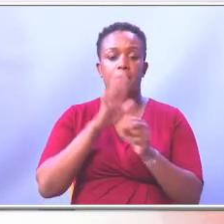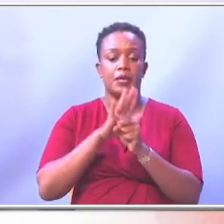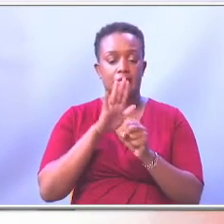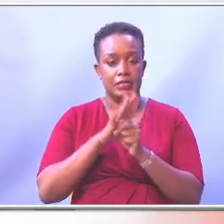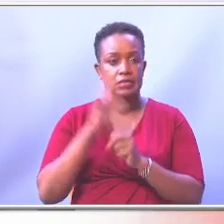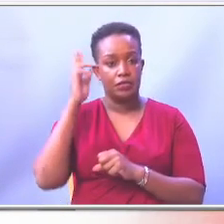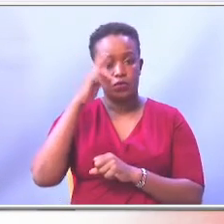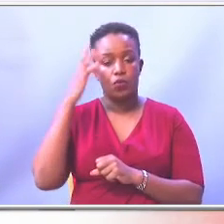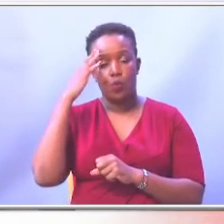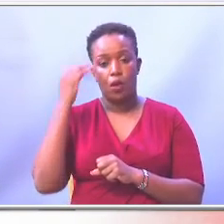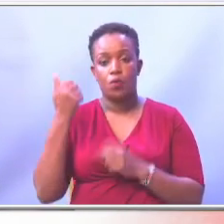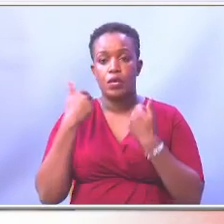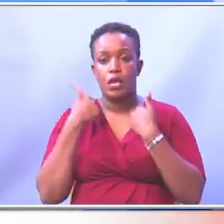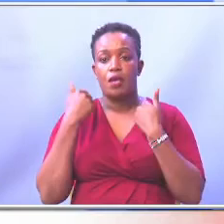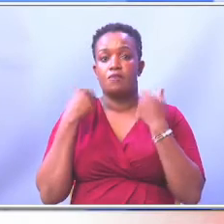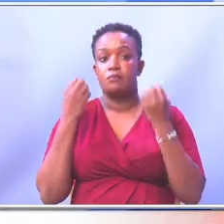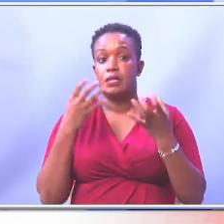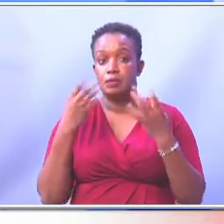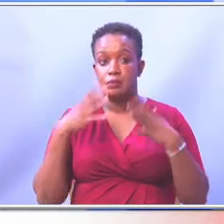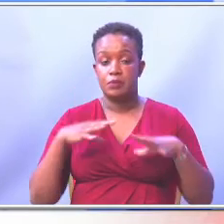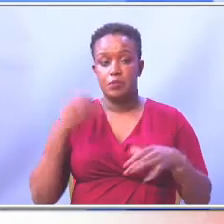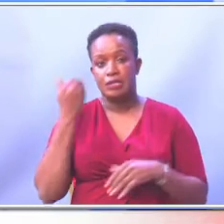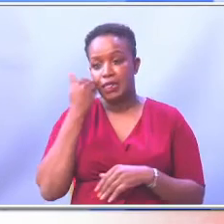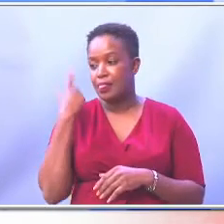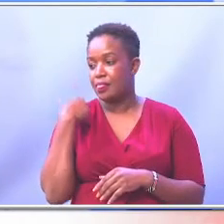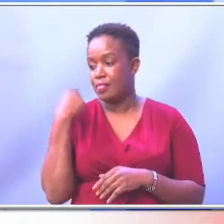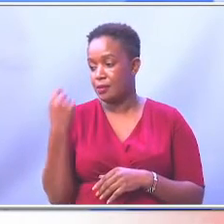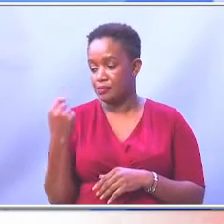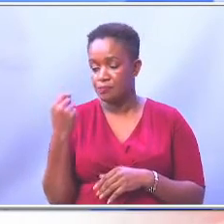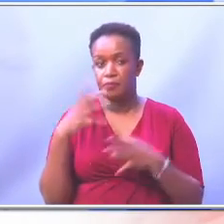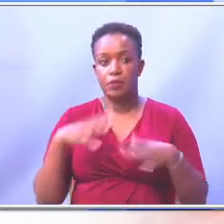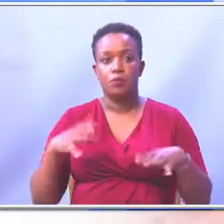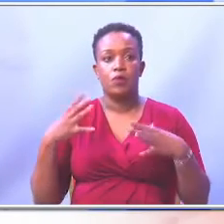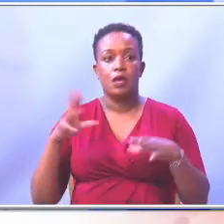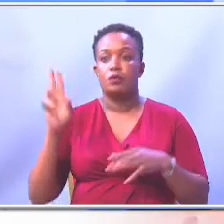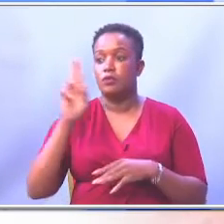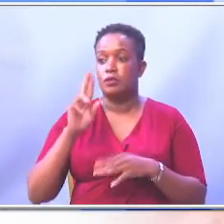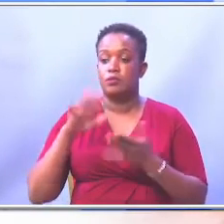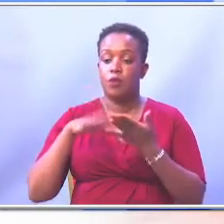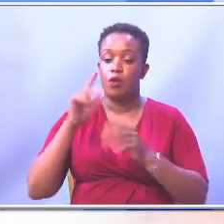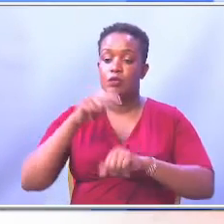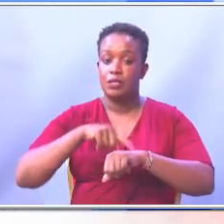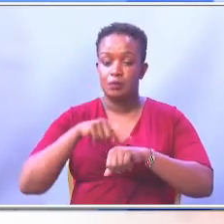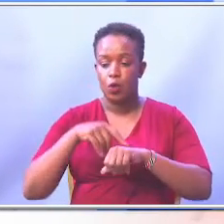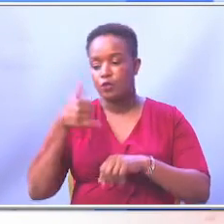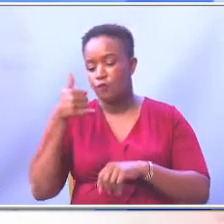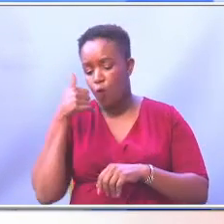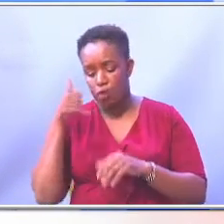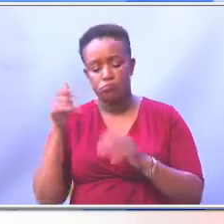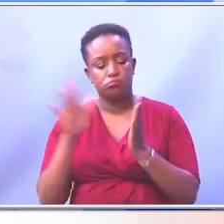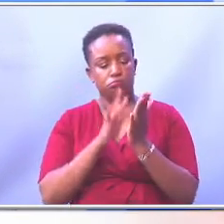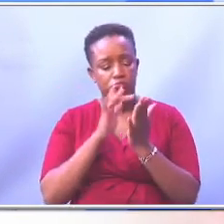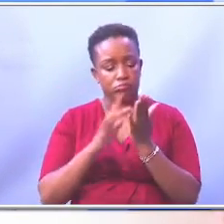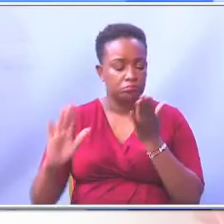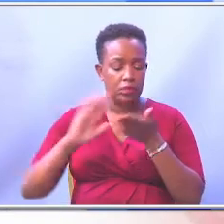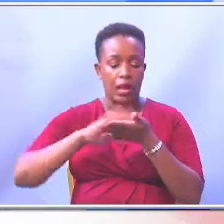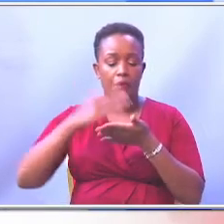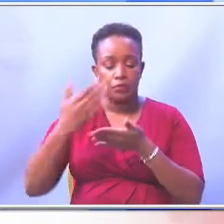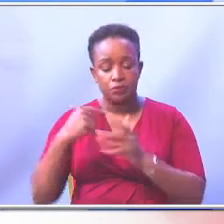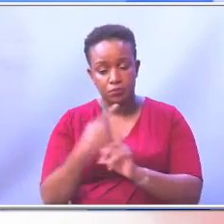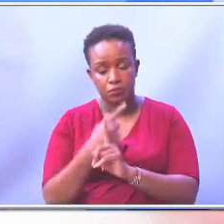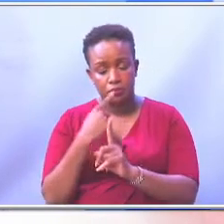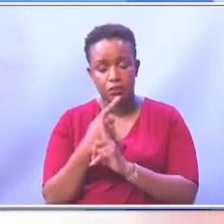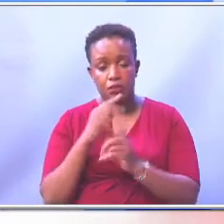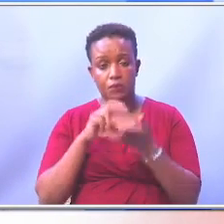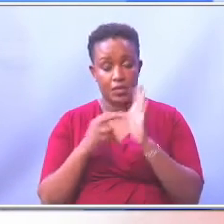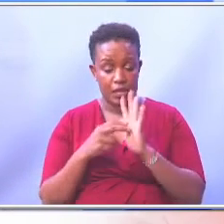of different eye conditions. Recently, a lot of people are spending more time on devices, digital devices, so you are